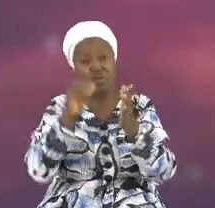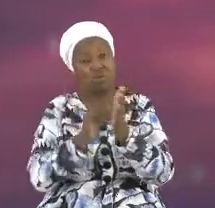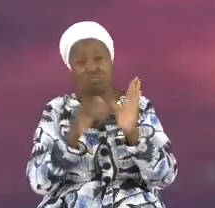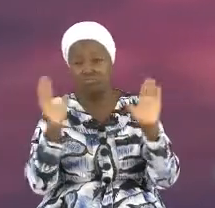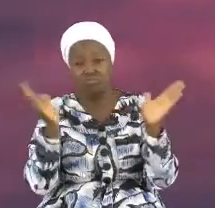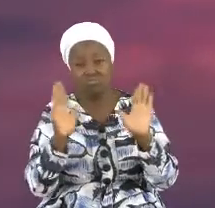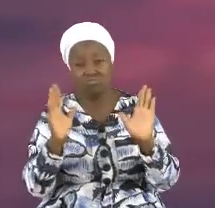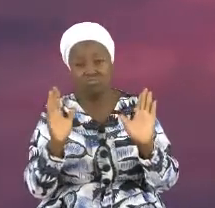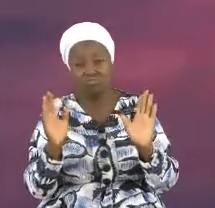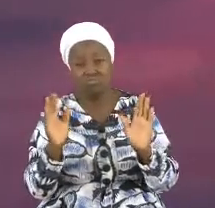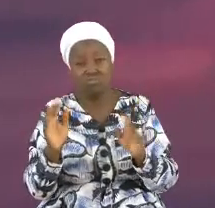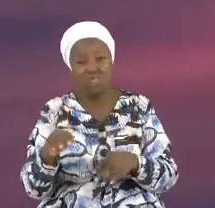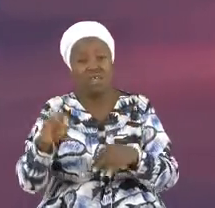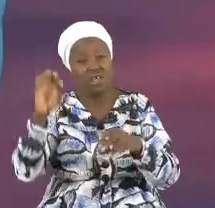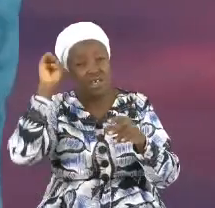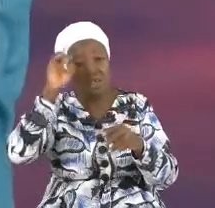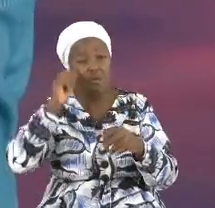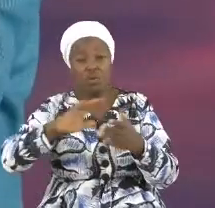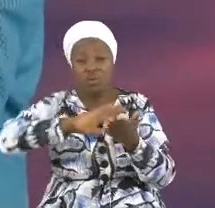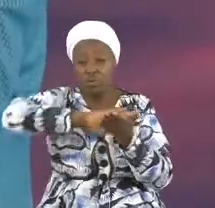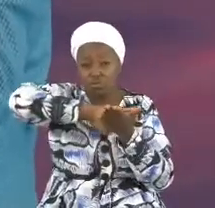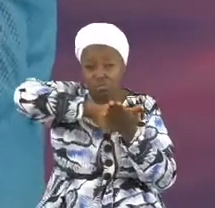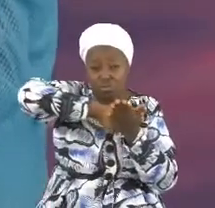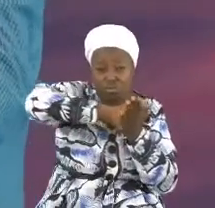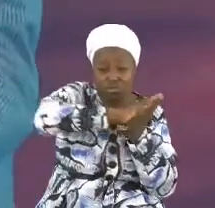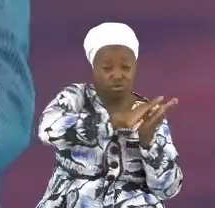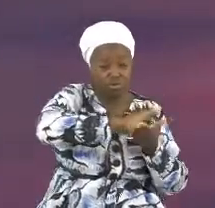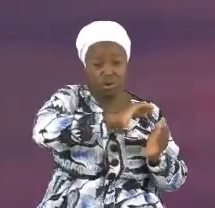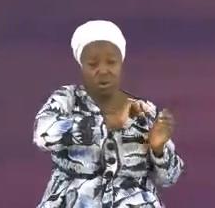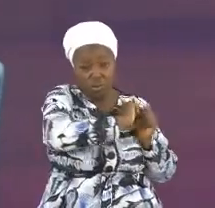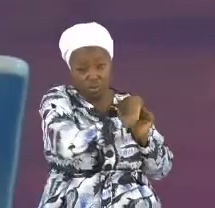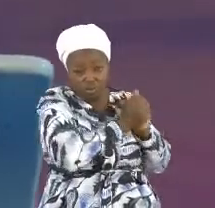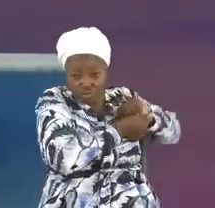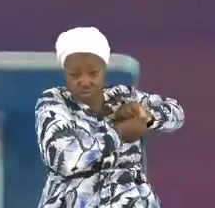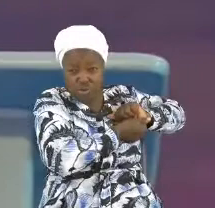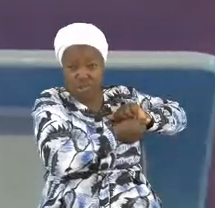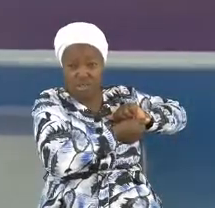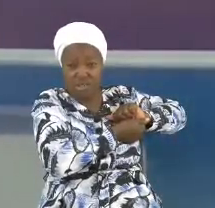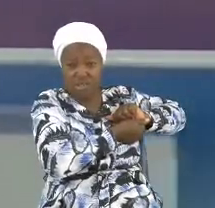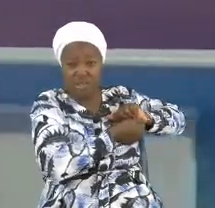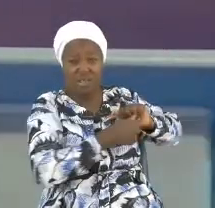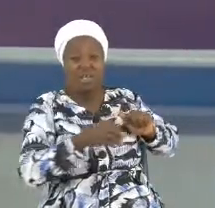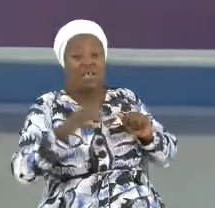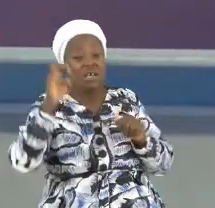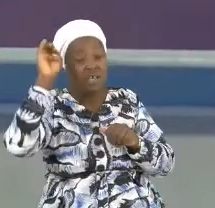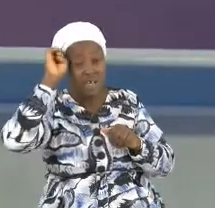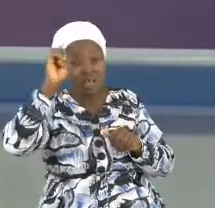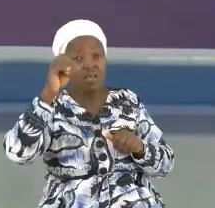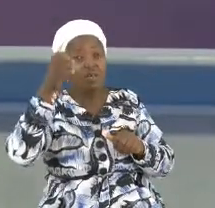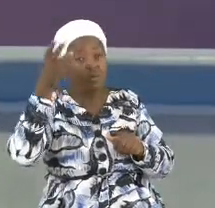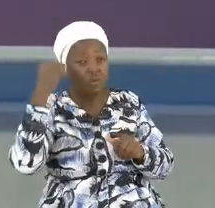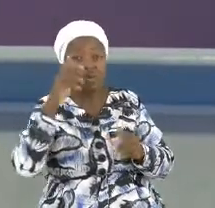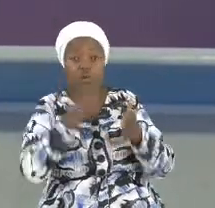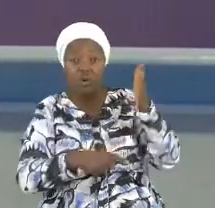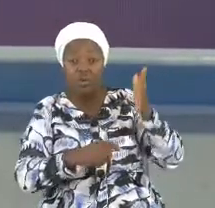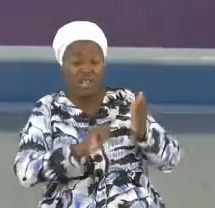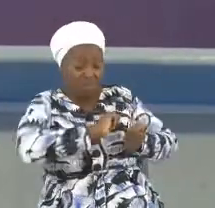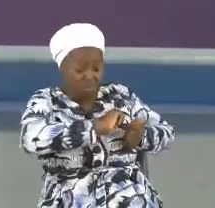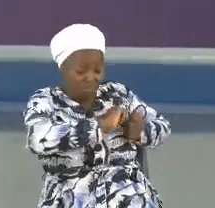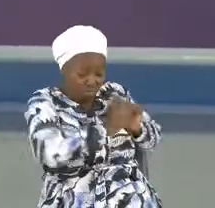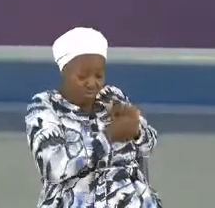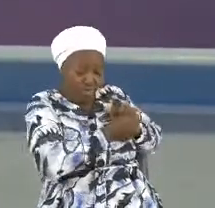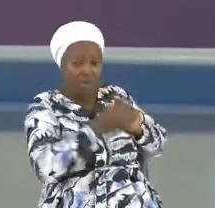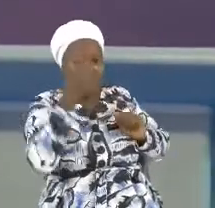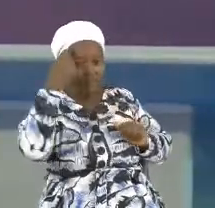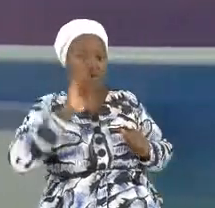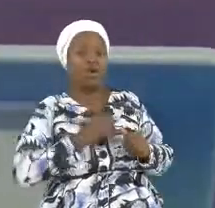was bruised for iniquities, and the chastisement of our peace was upon him. Hey, look at